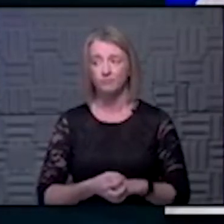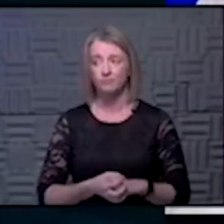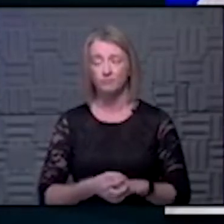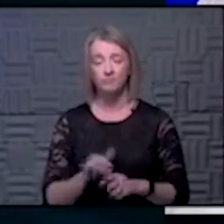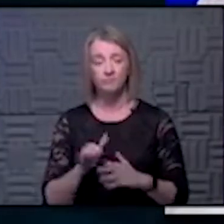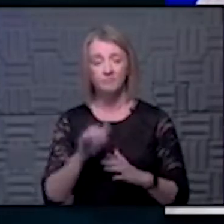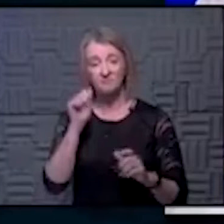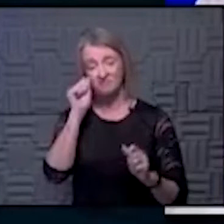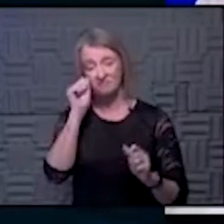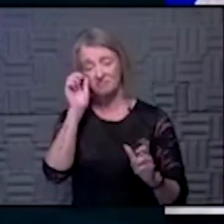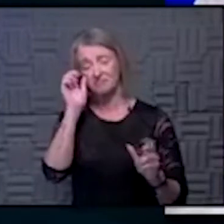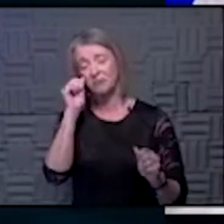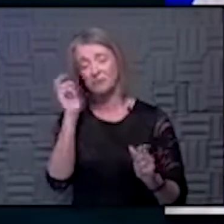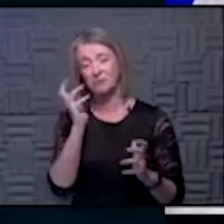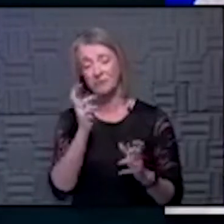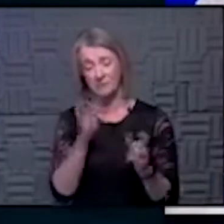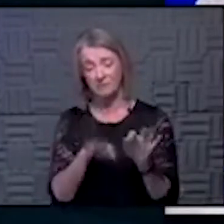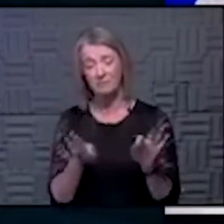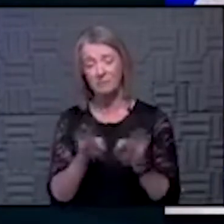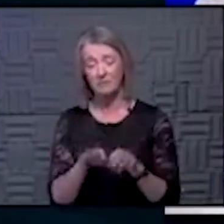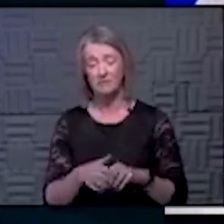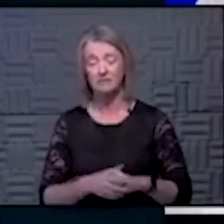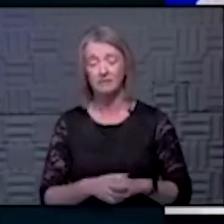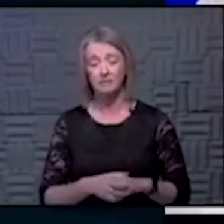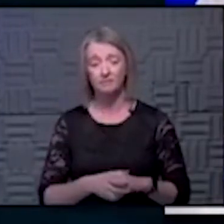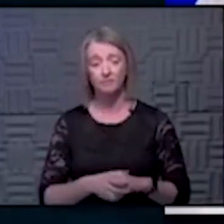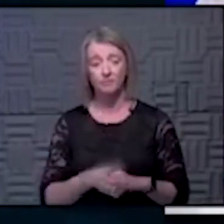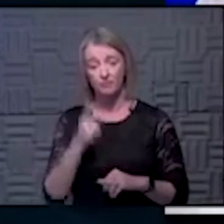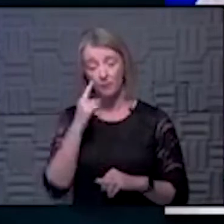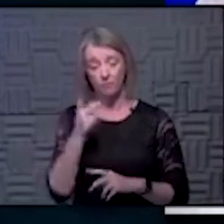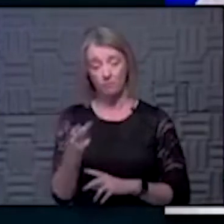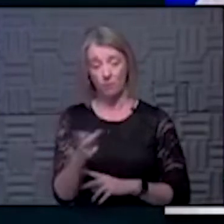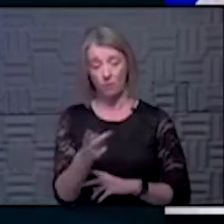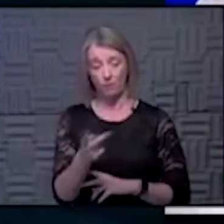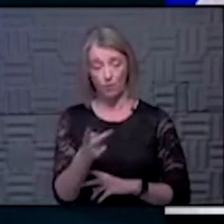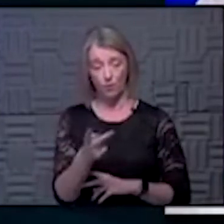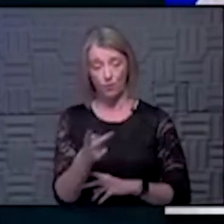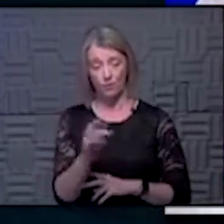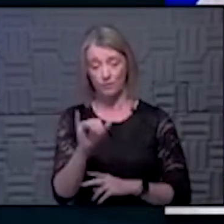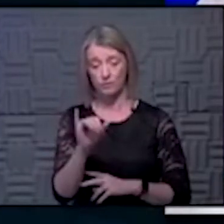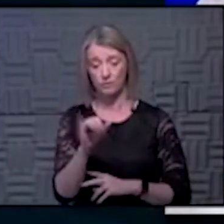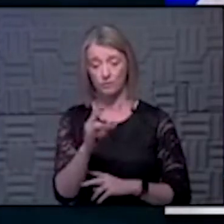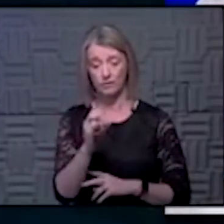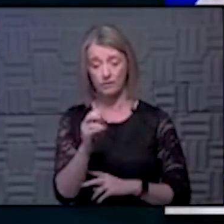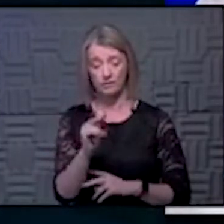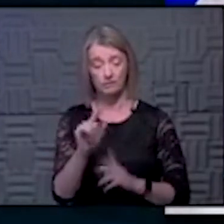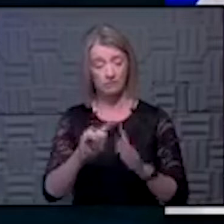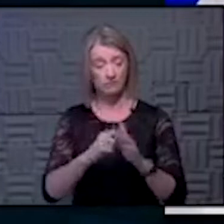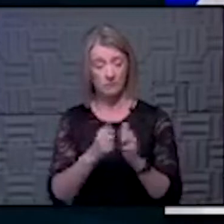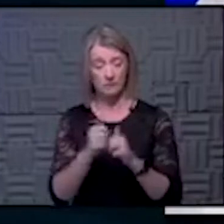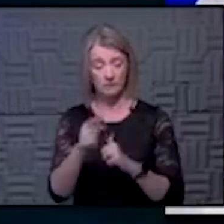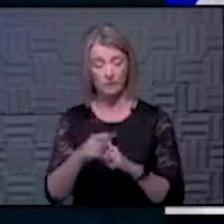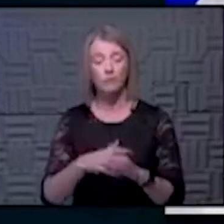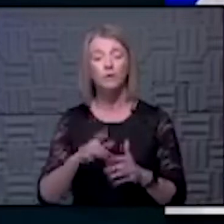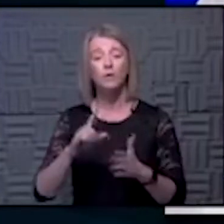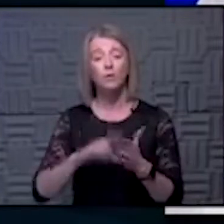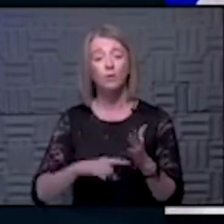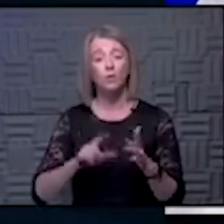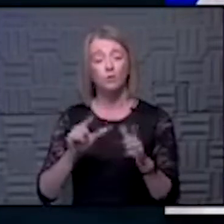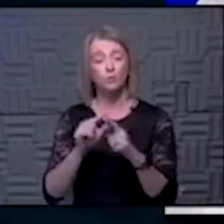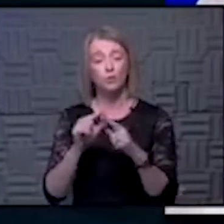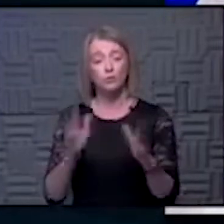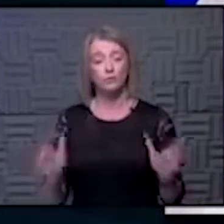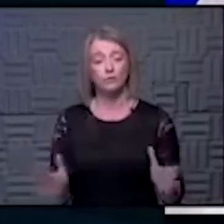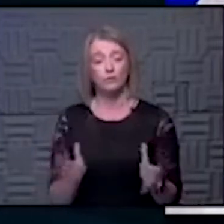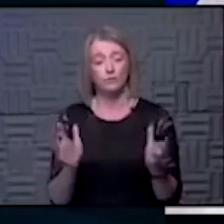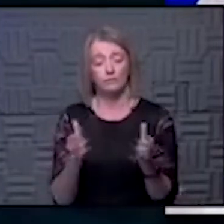That's incredibly important. So for both of you, Justin, maybe I'll start with you. What words of